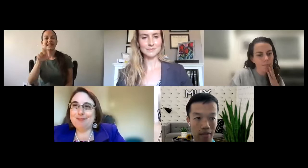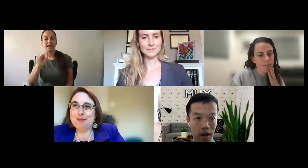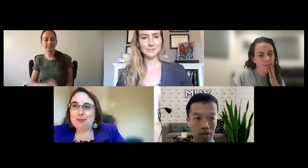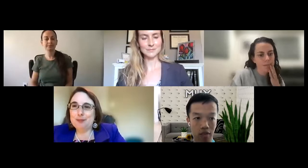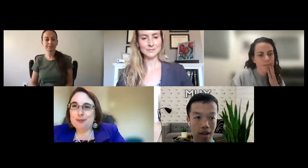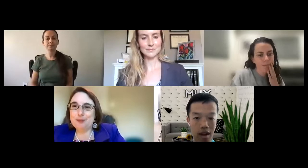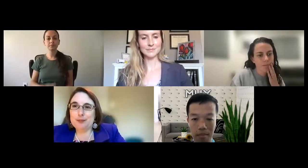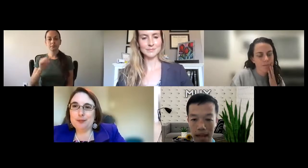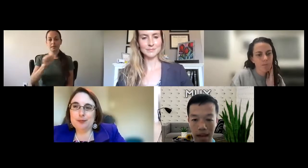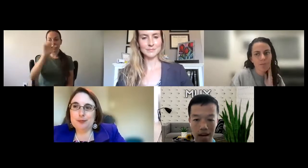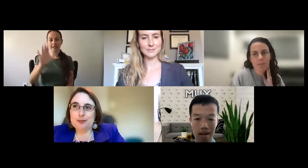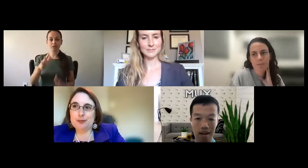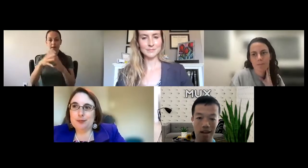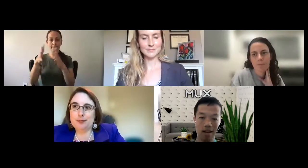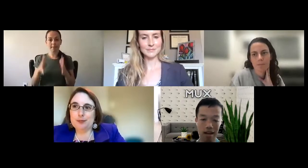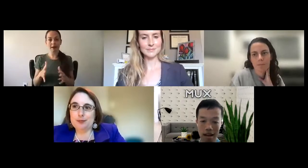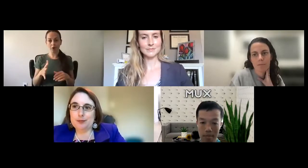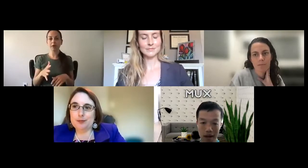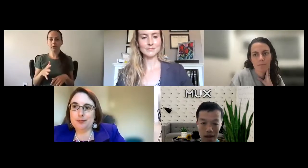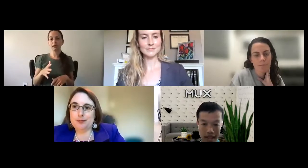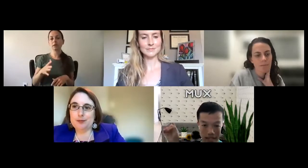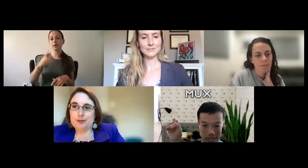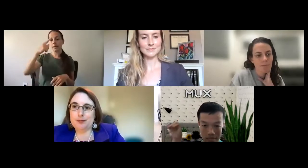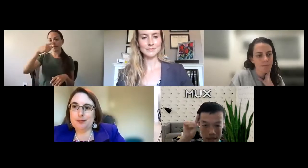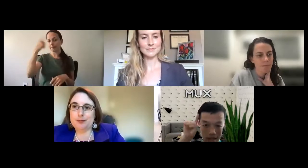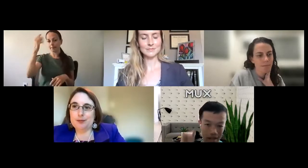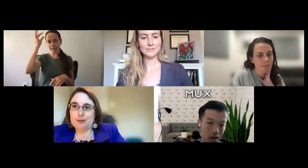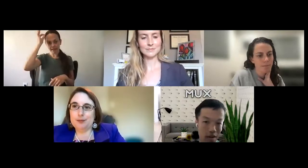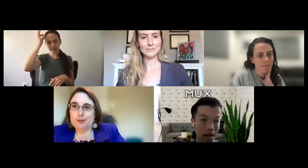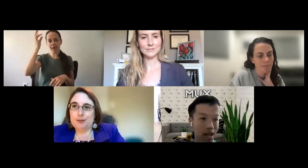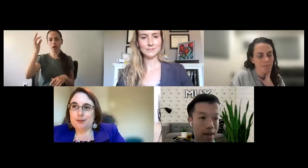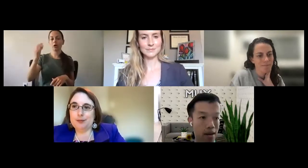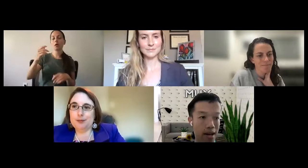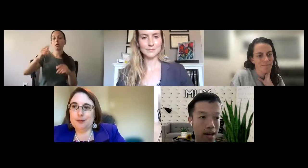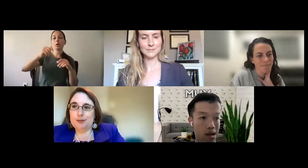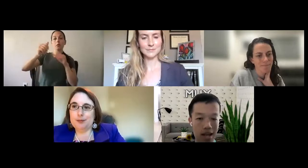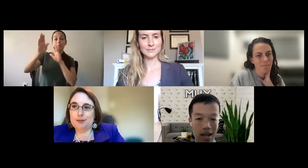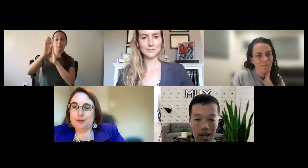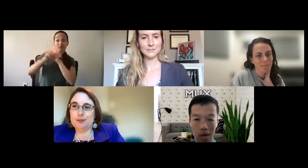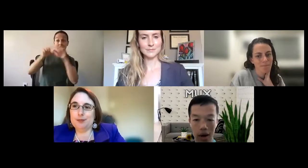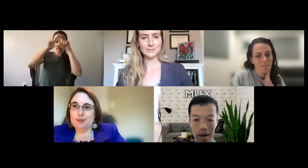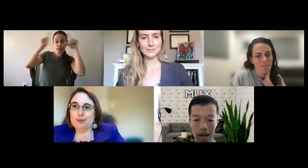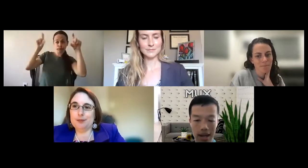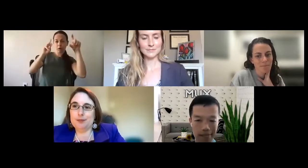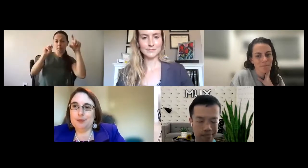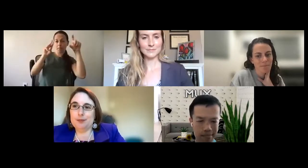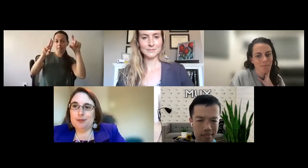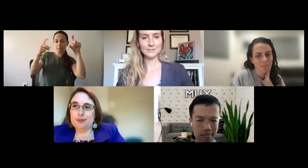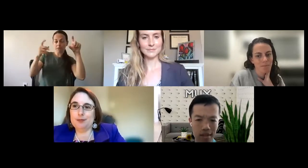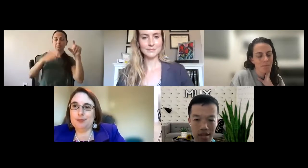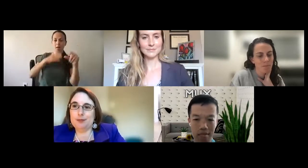American, parents are from Vietnam, black hair. In the background that says Mux, the current company that I'm at right now, and